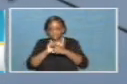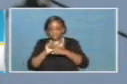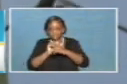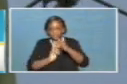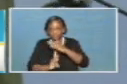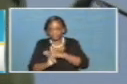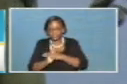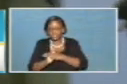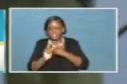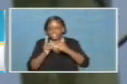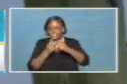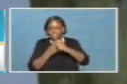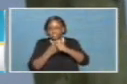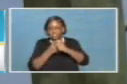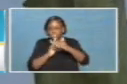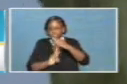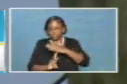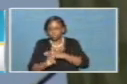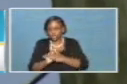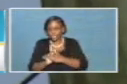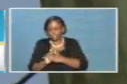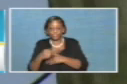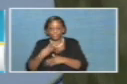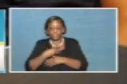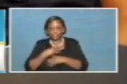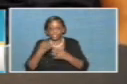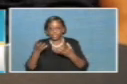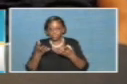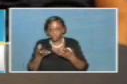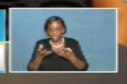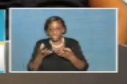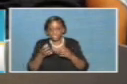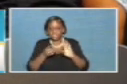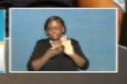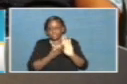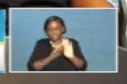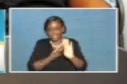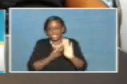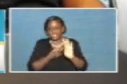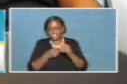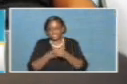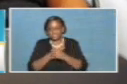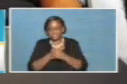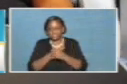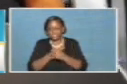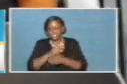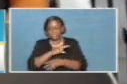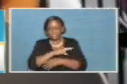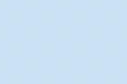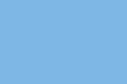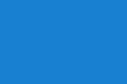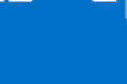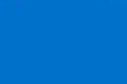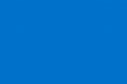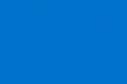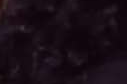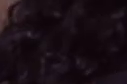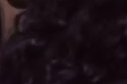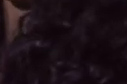the first training program that we intend to commence. For the Bahamas Tonight, I'm Fern Carey.